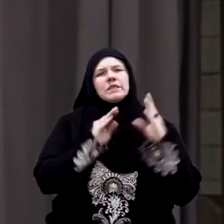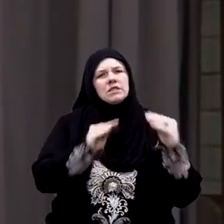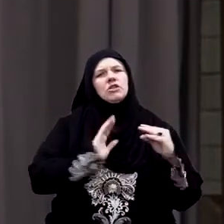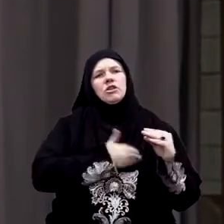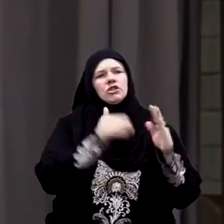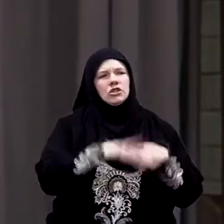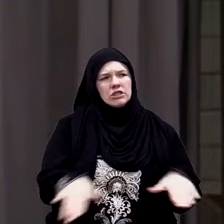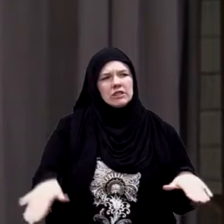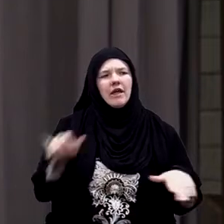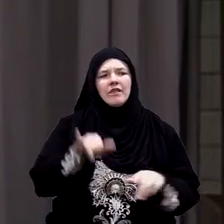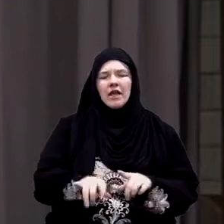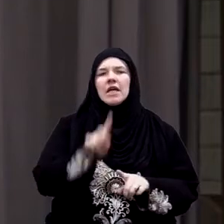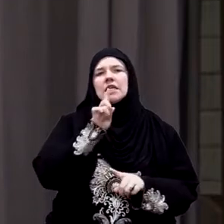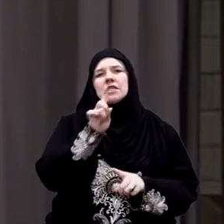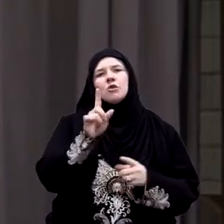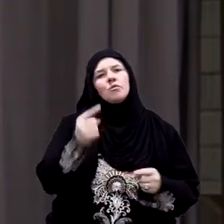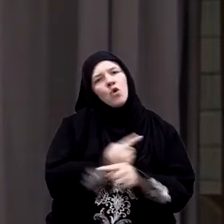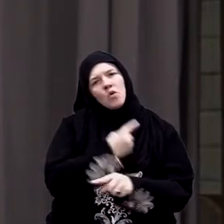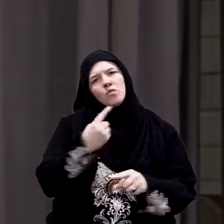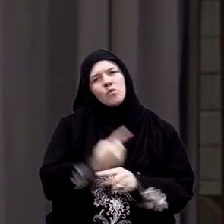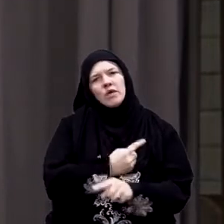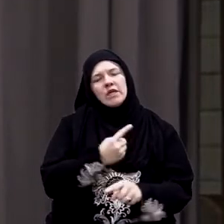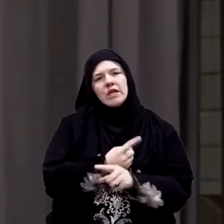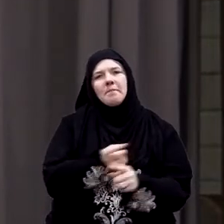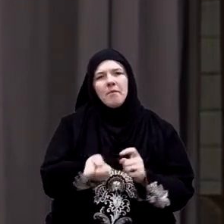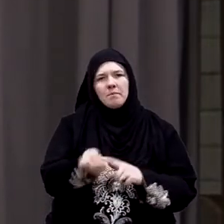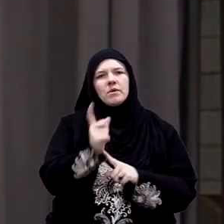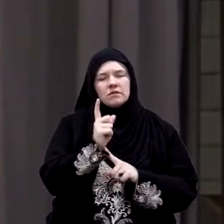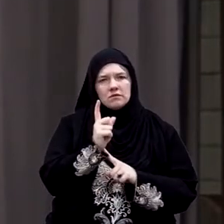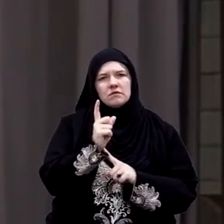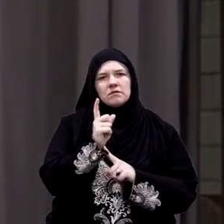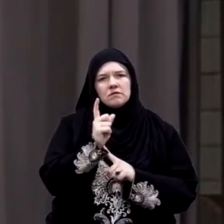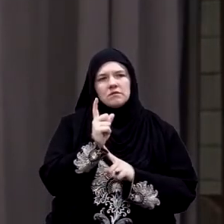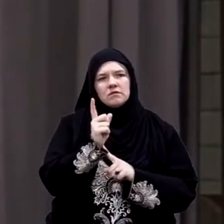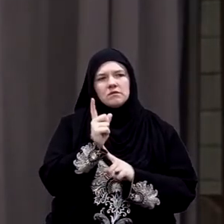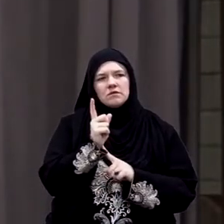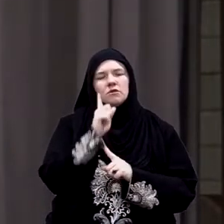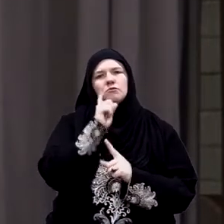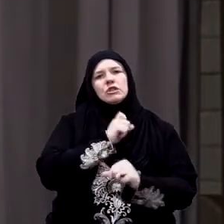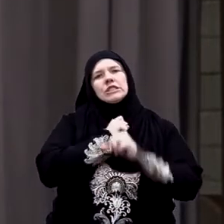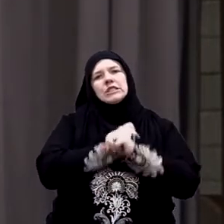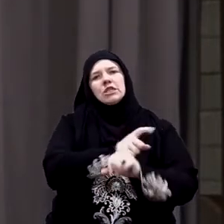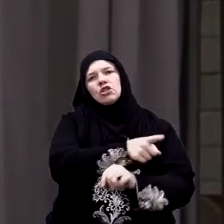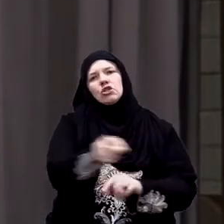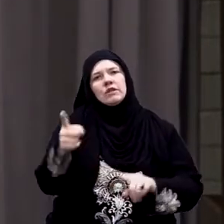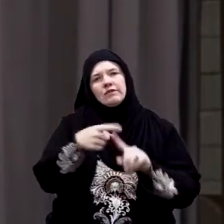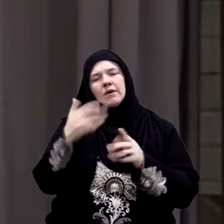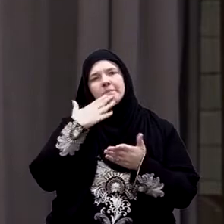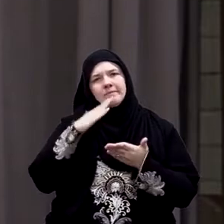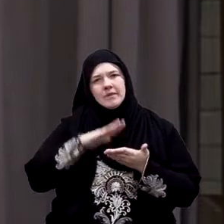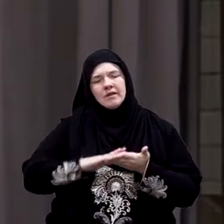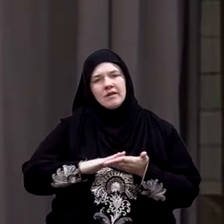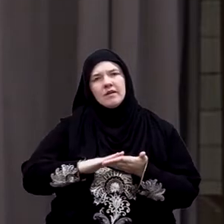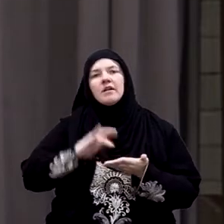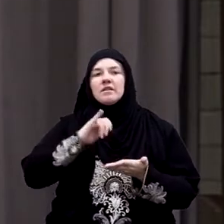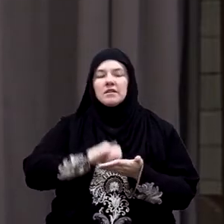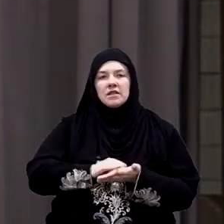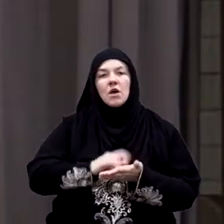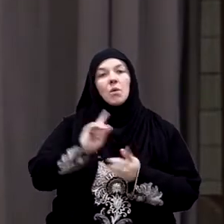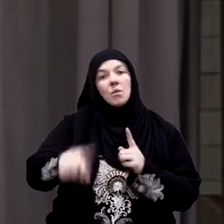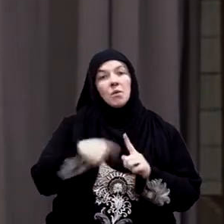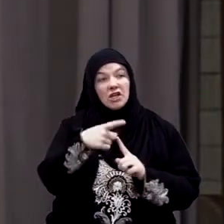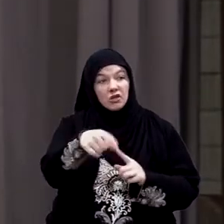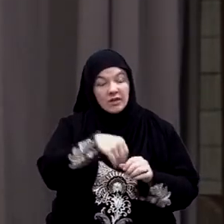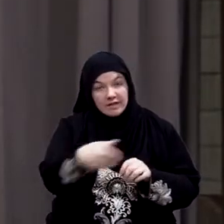children that there is an appropriate critical moment to protect you from evil, that when you